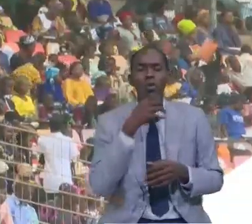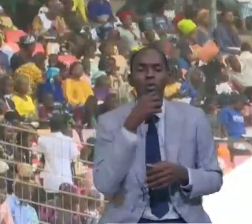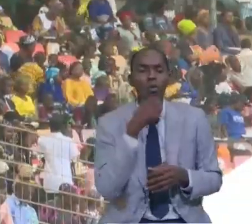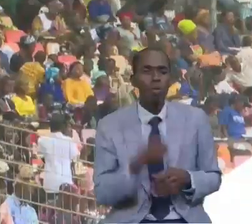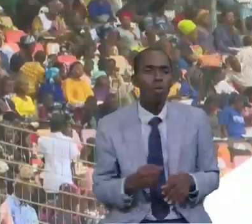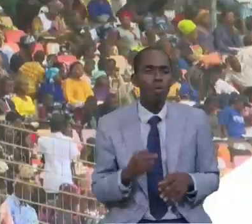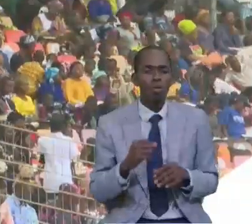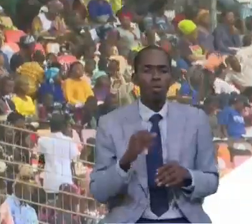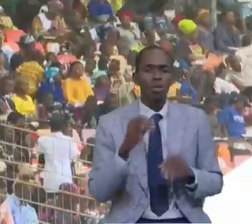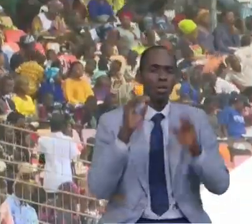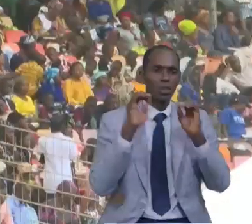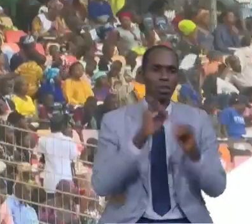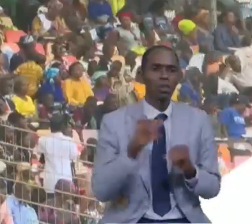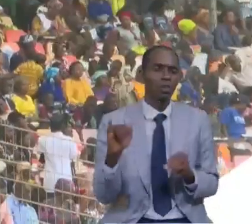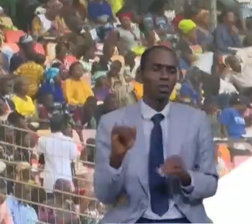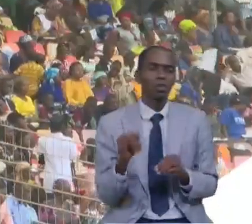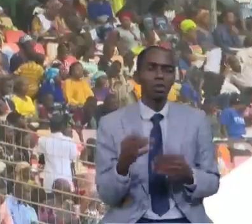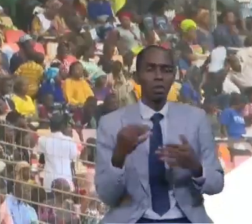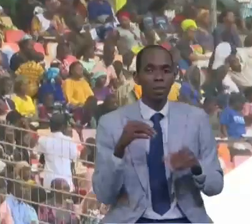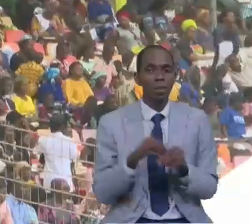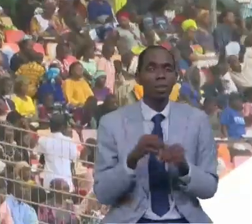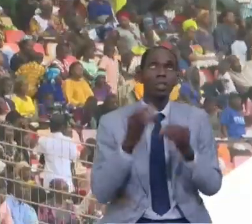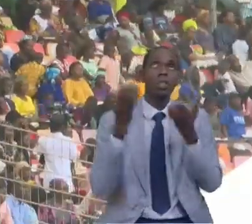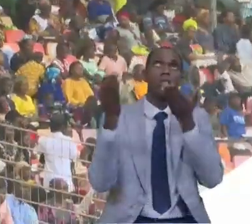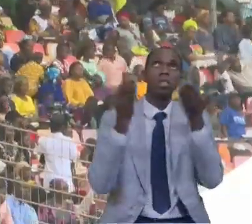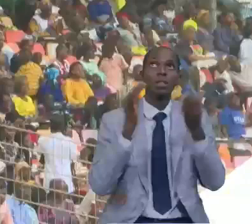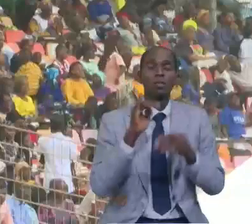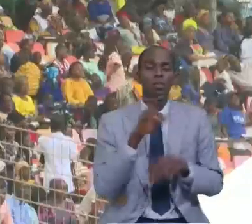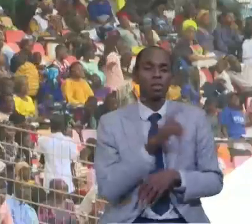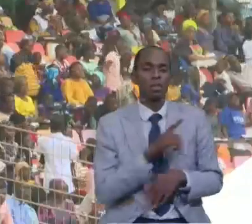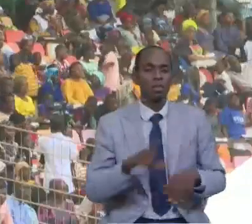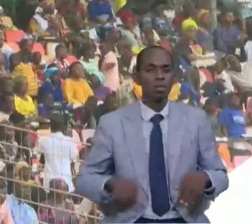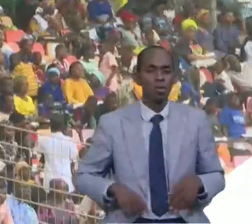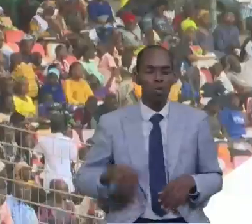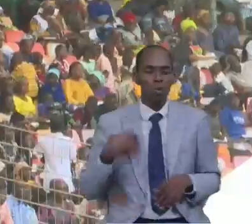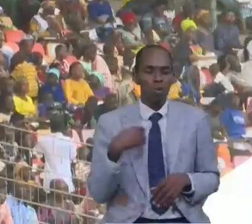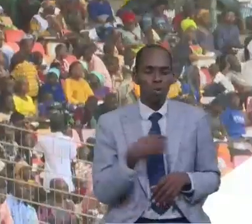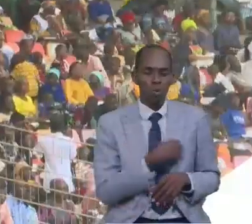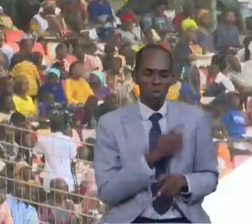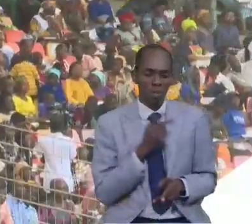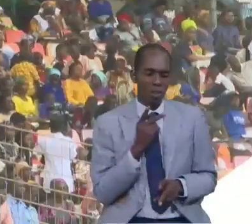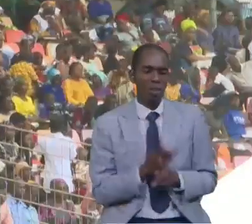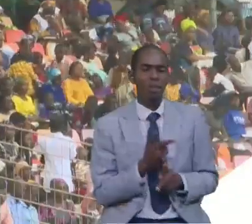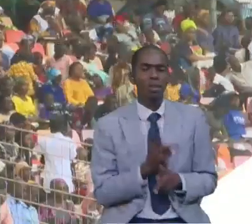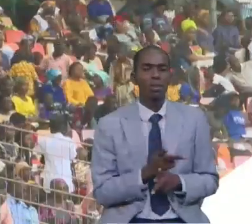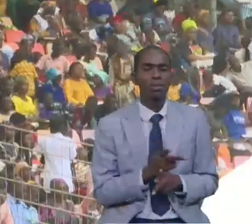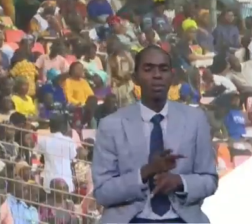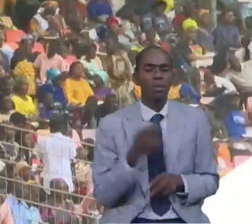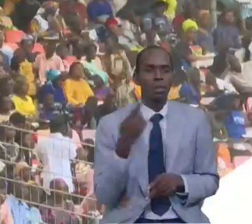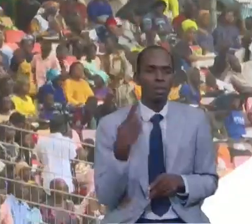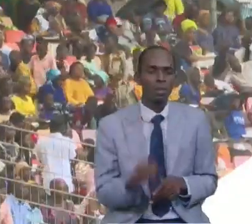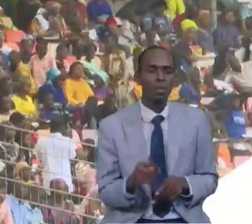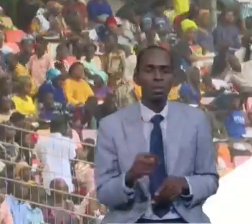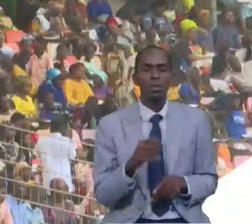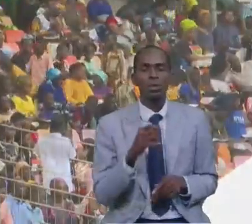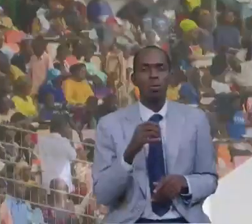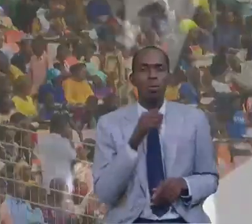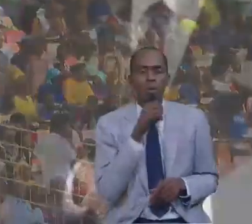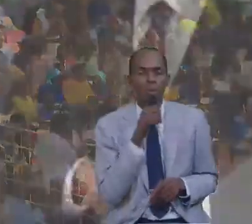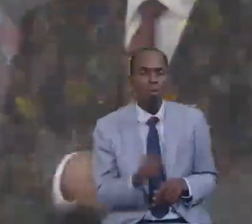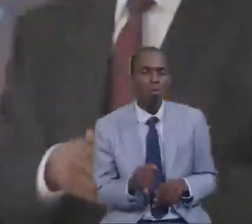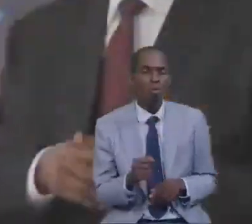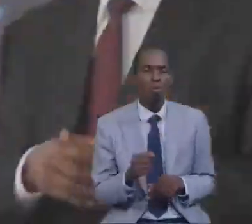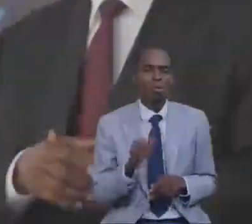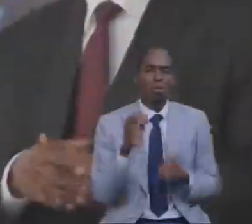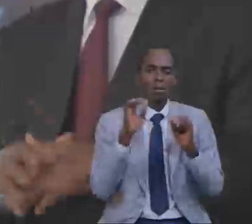the landmarks without compromise. It tells us in 1 Timothy chapter 4,